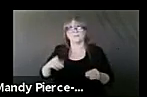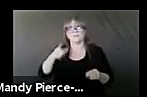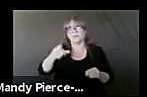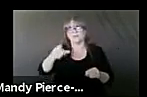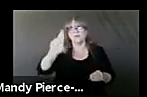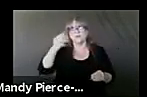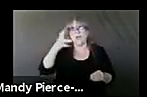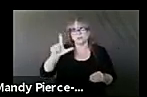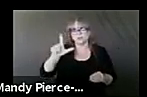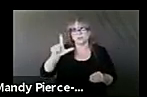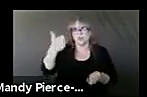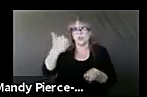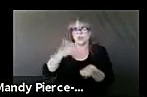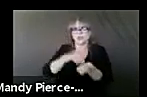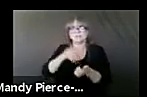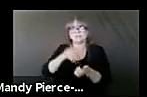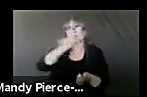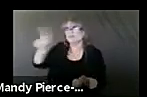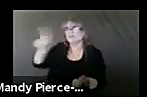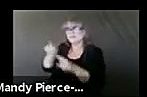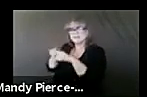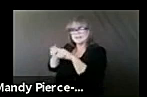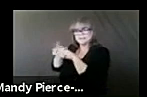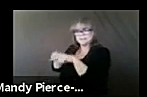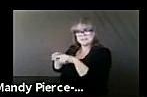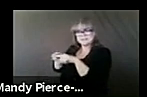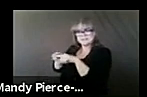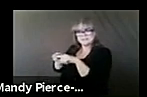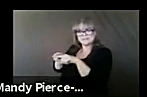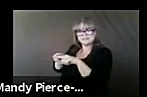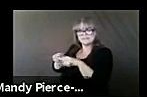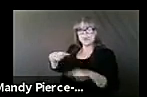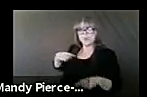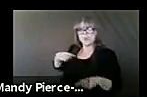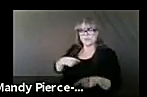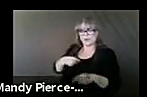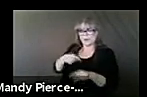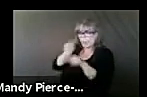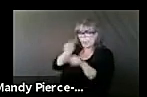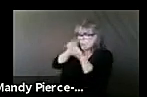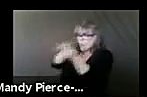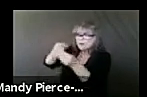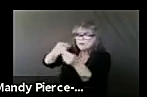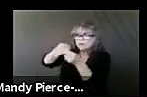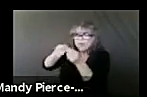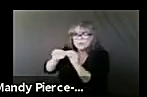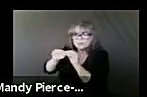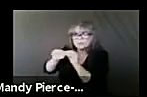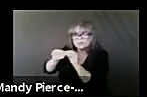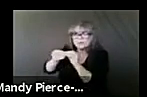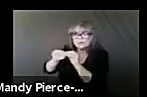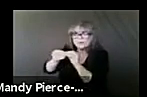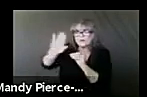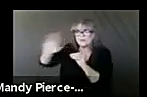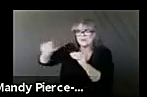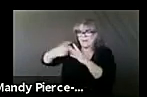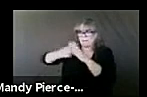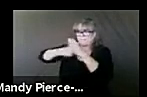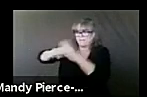days until we have a clearer sense of whether that social distancing that was achieved was around 60% or perhaps closer